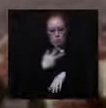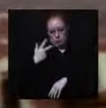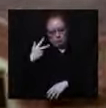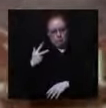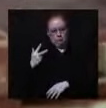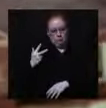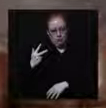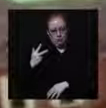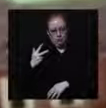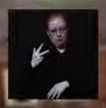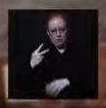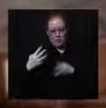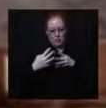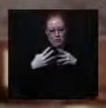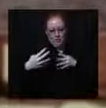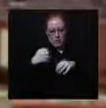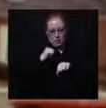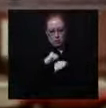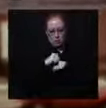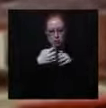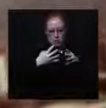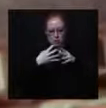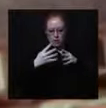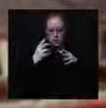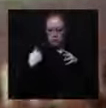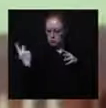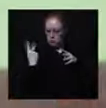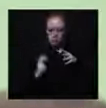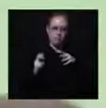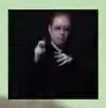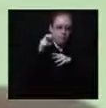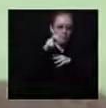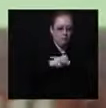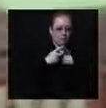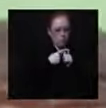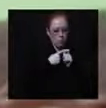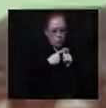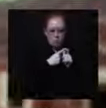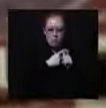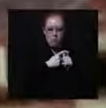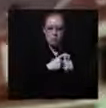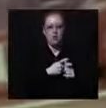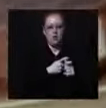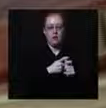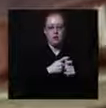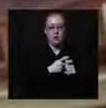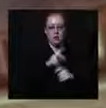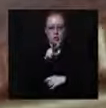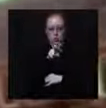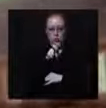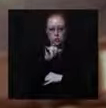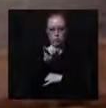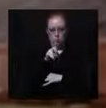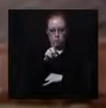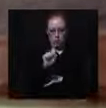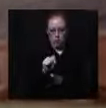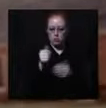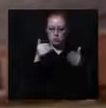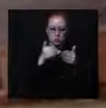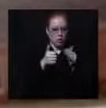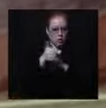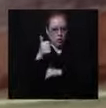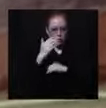there was this stone fence, and we vaulted the fence, and we ran the 200 yards to the